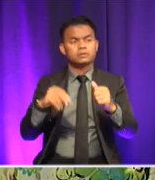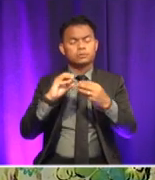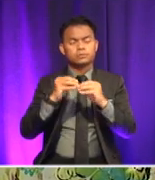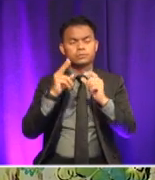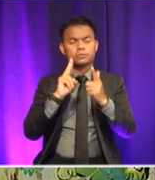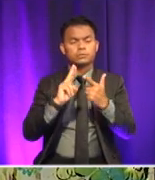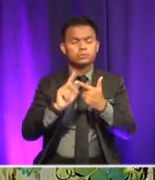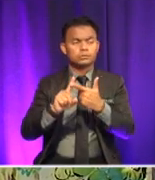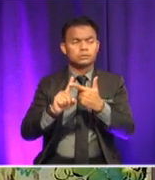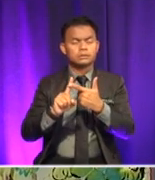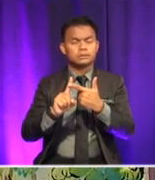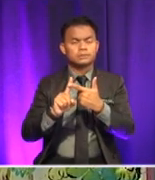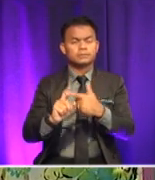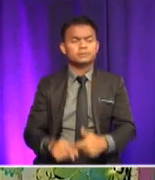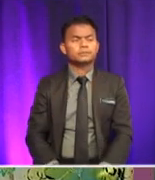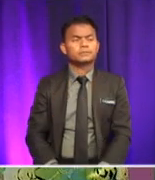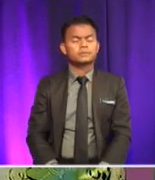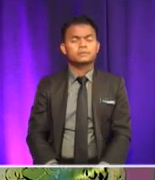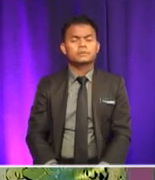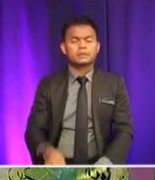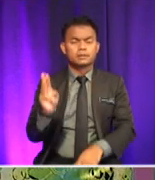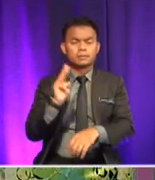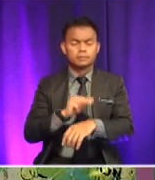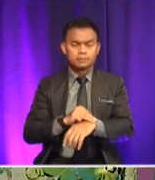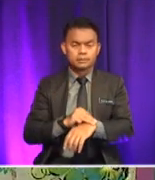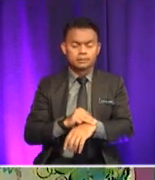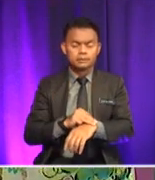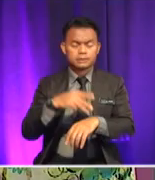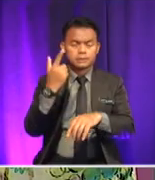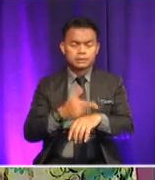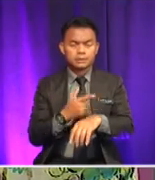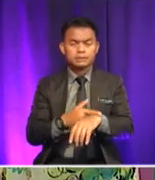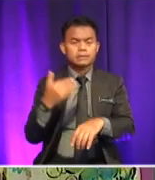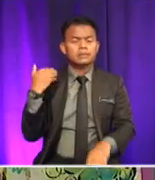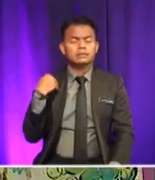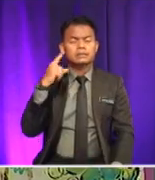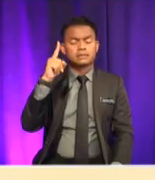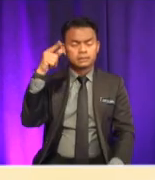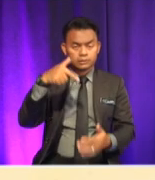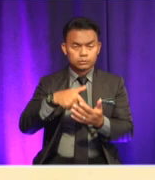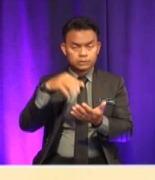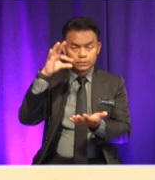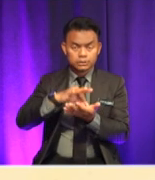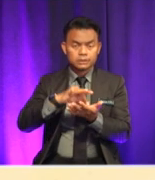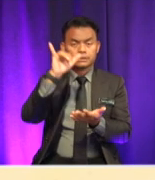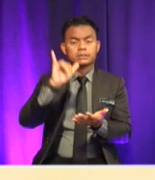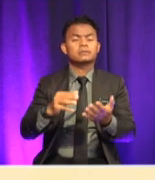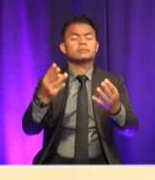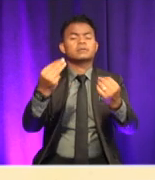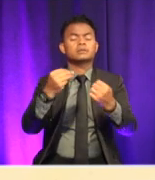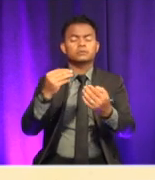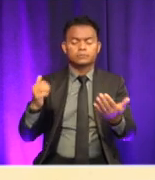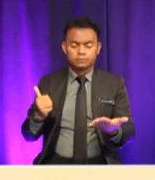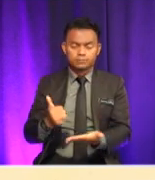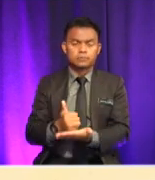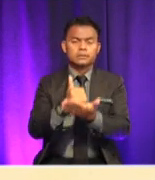another chicken because when Lani was practicing, she met another bird who wanted to sing and was practicing singing. She too was